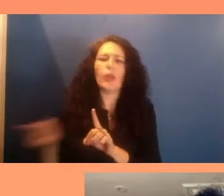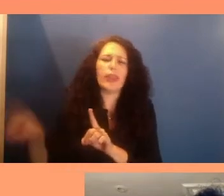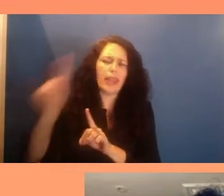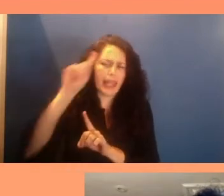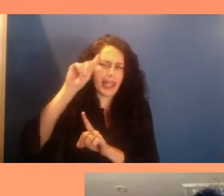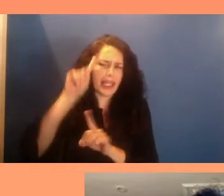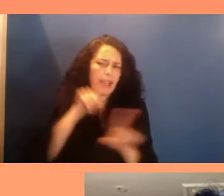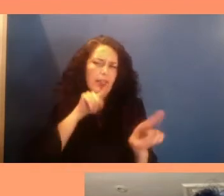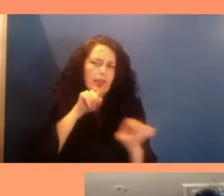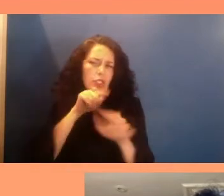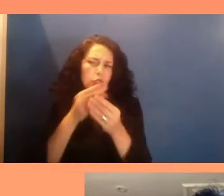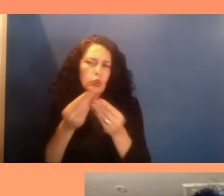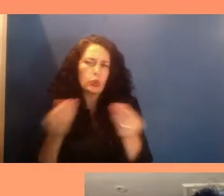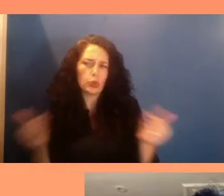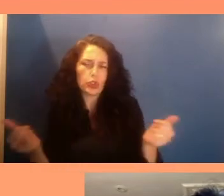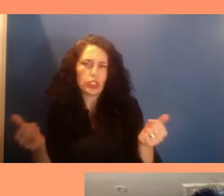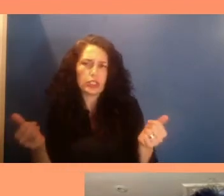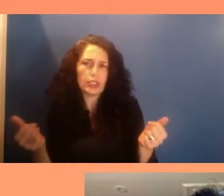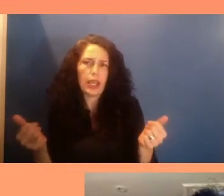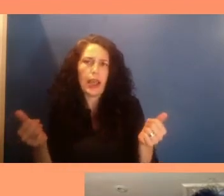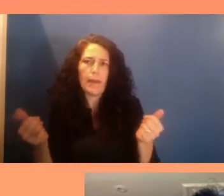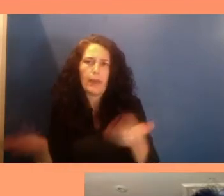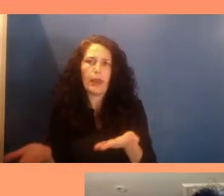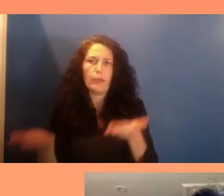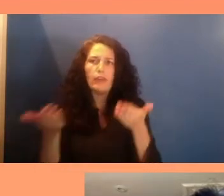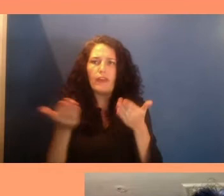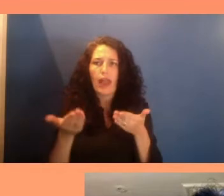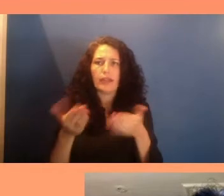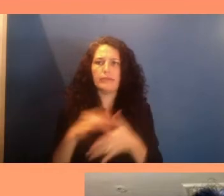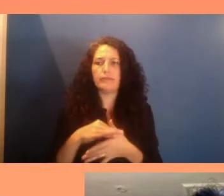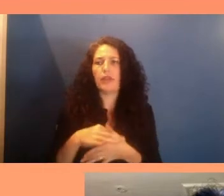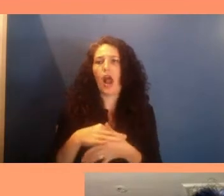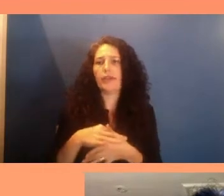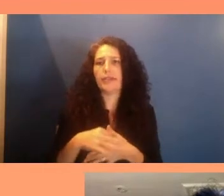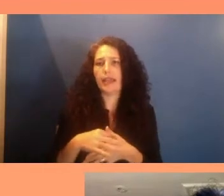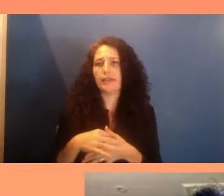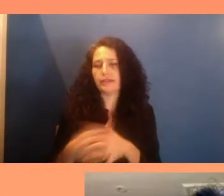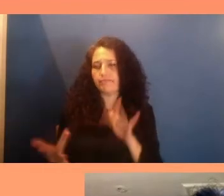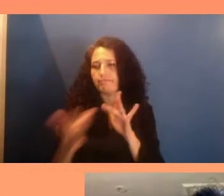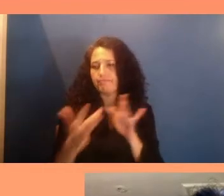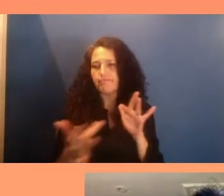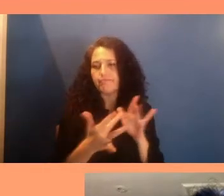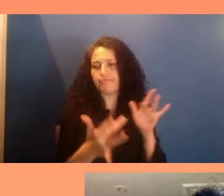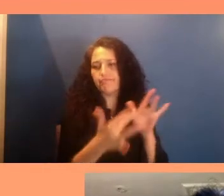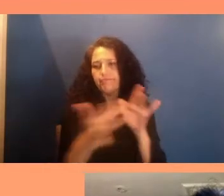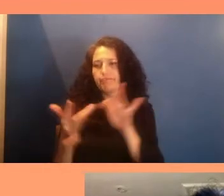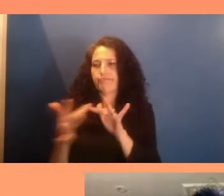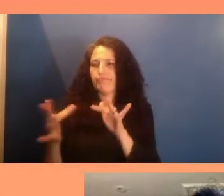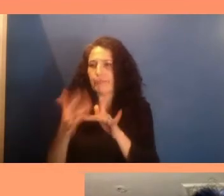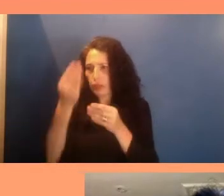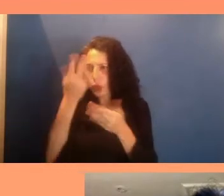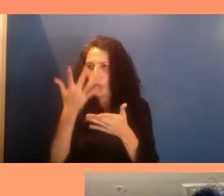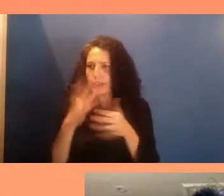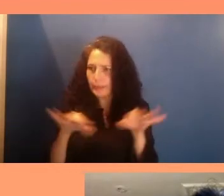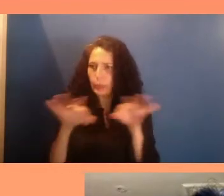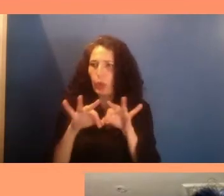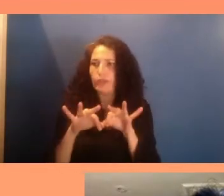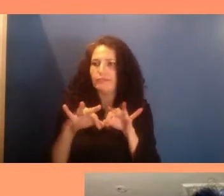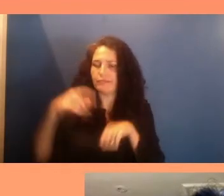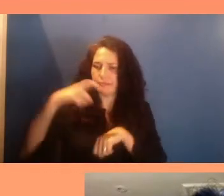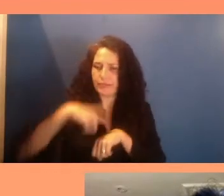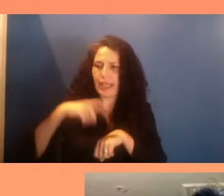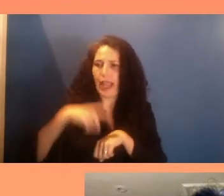context. I think it's really important to note that we're in a moment of context. And I think, the social media